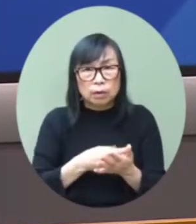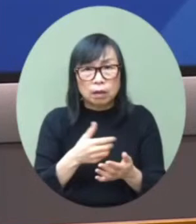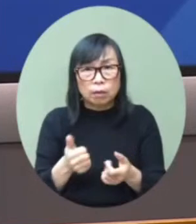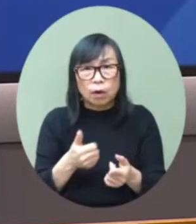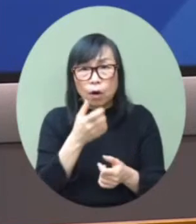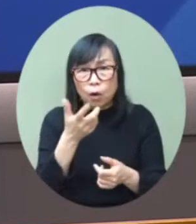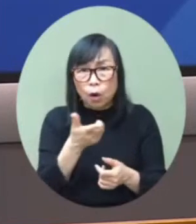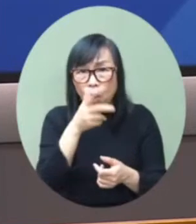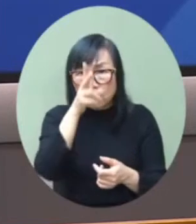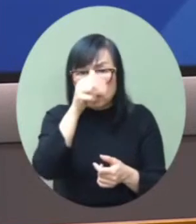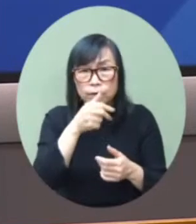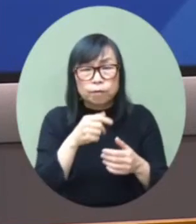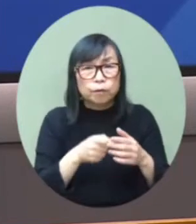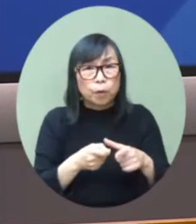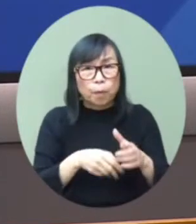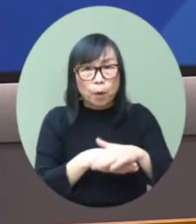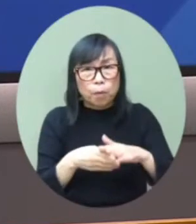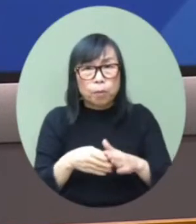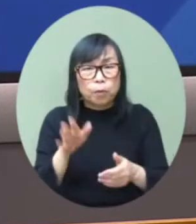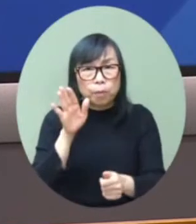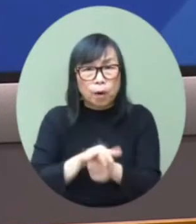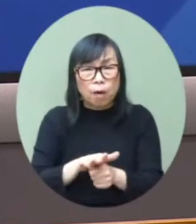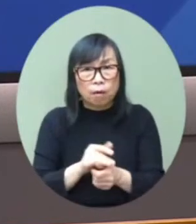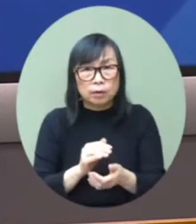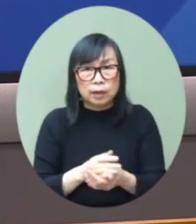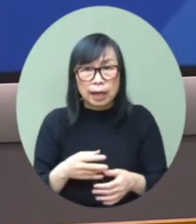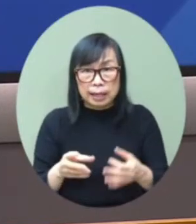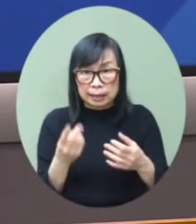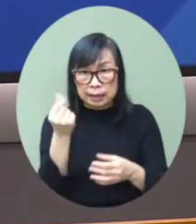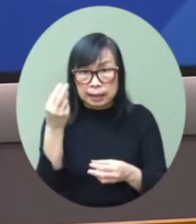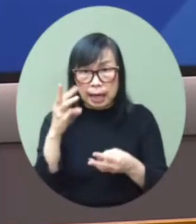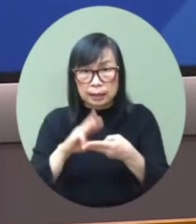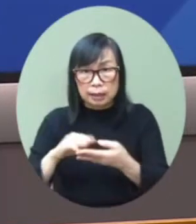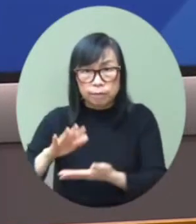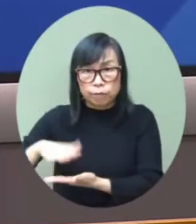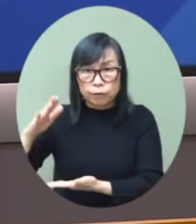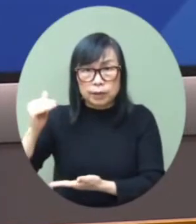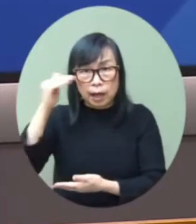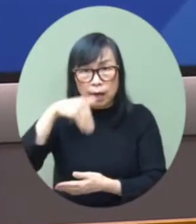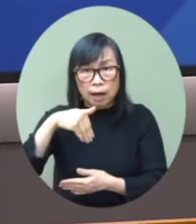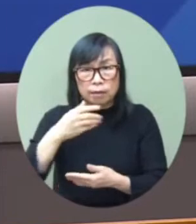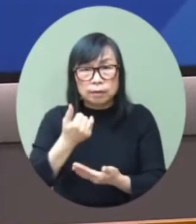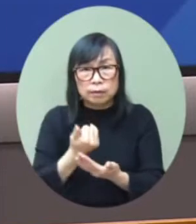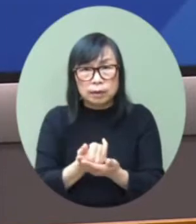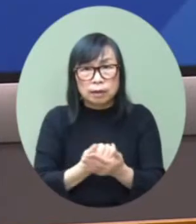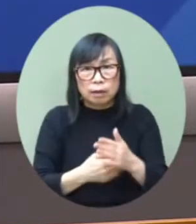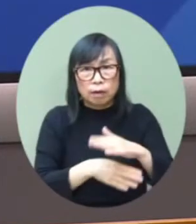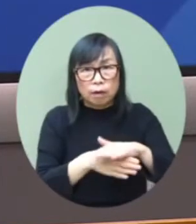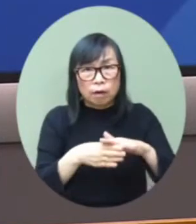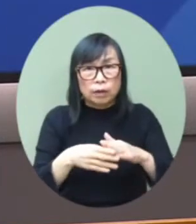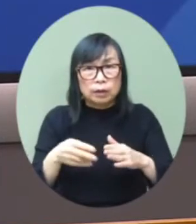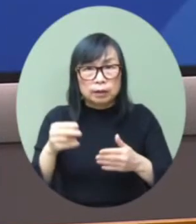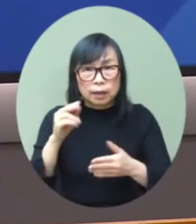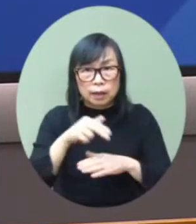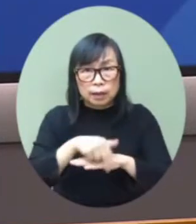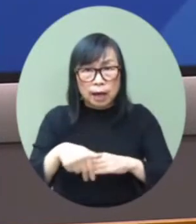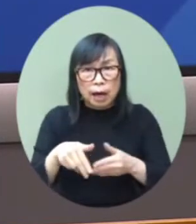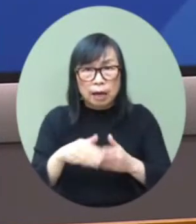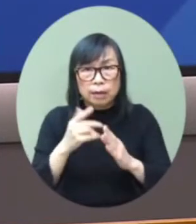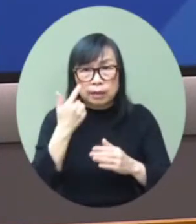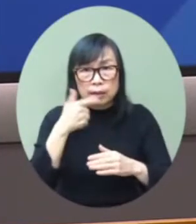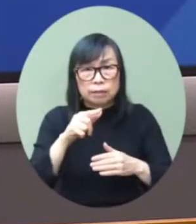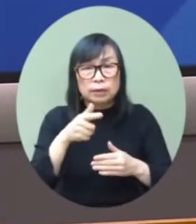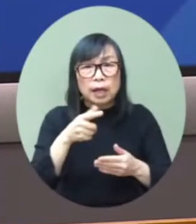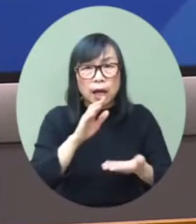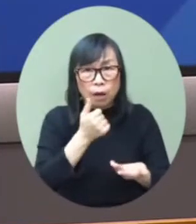Another measure we took, that with the help of the Government Works Department in Shatin Fushan Mortuary, we set up